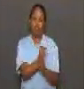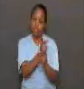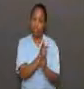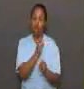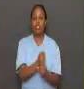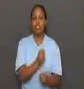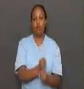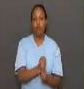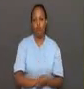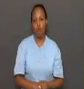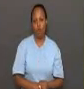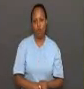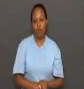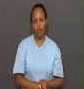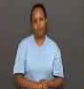carefully.